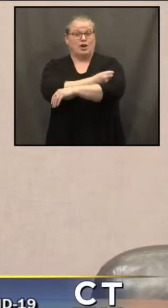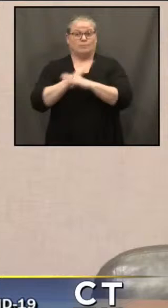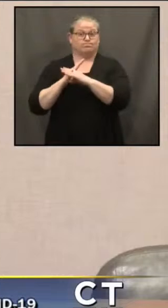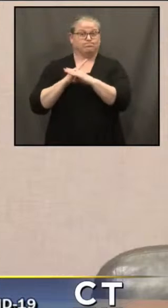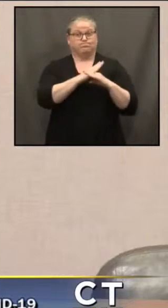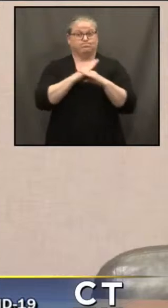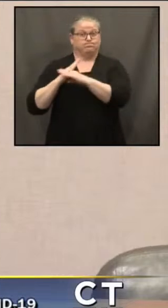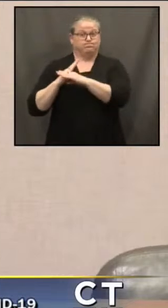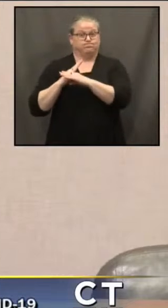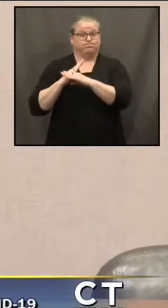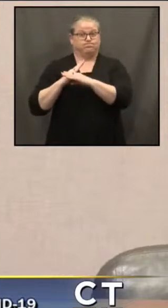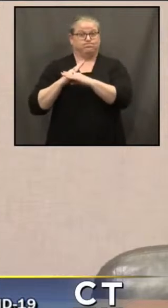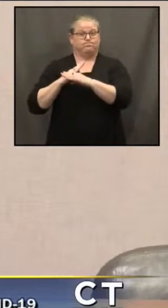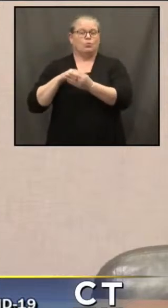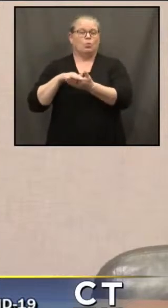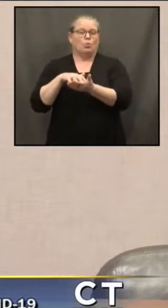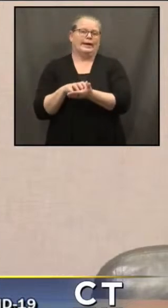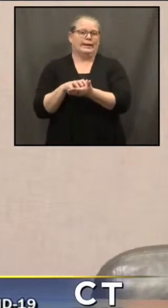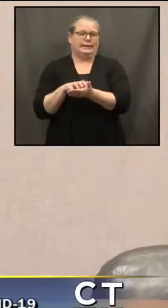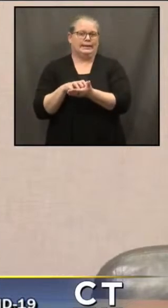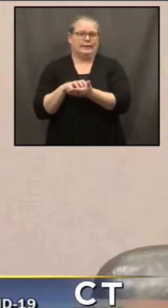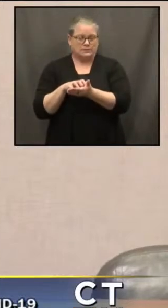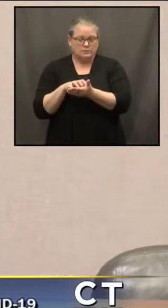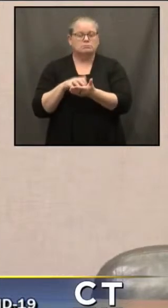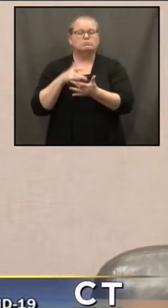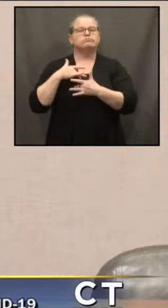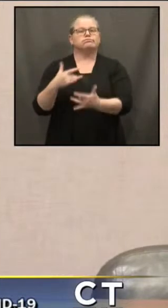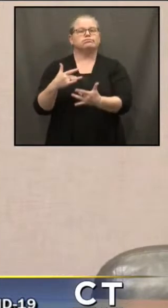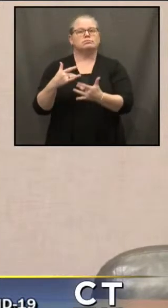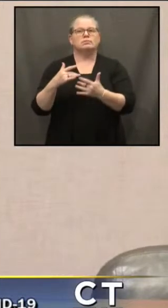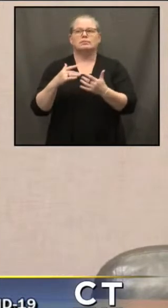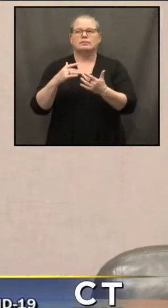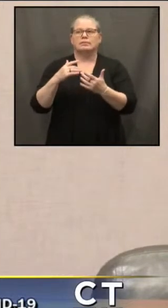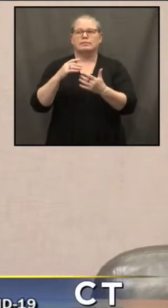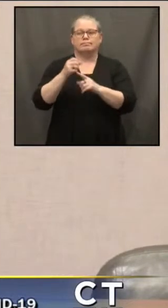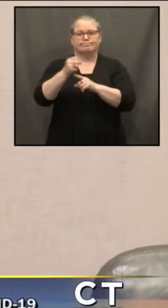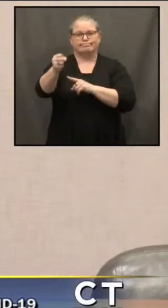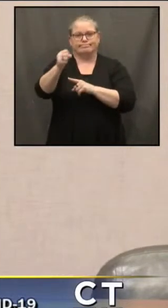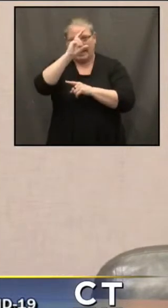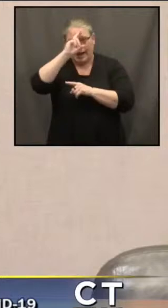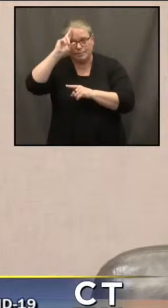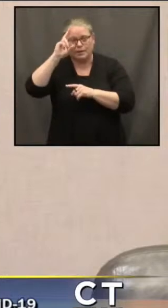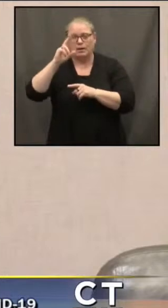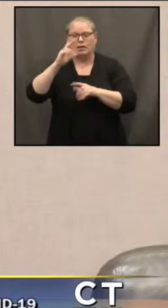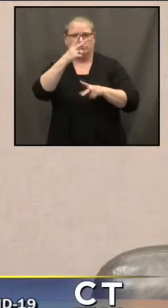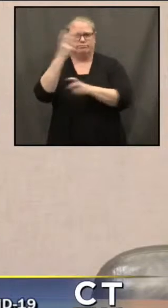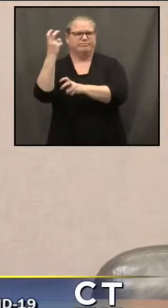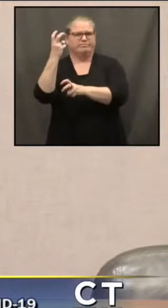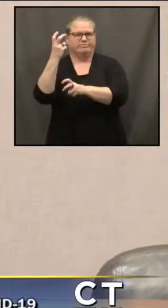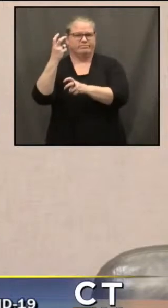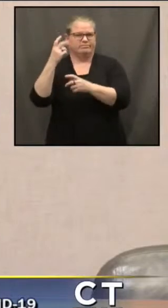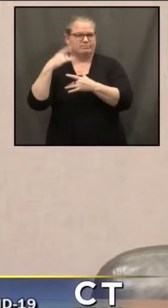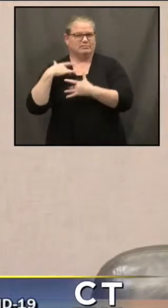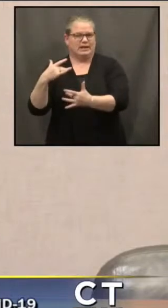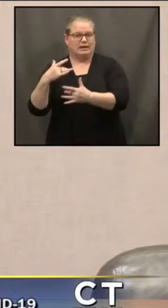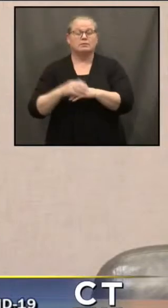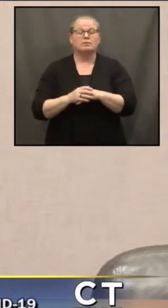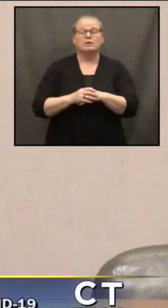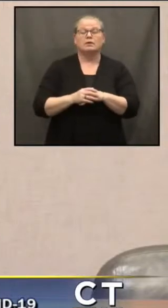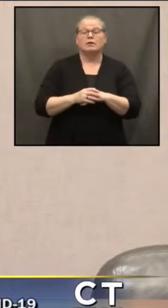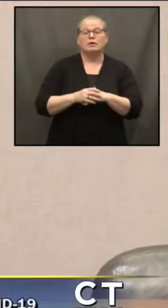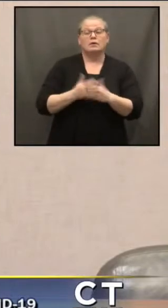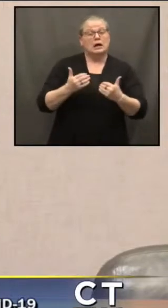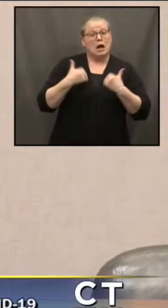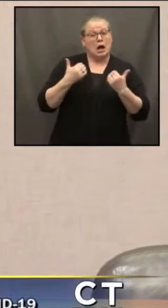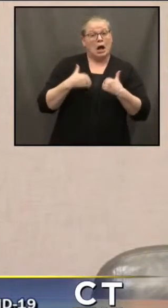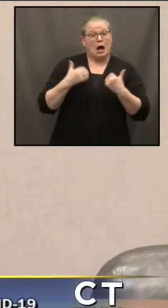potentially hospitalization or more serious consequences. For the younger population, I think if you are out